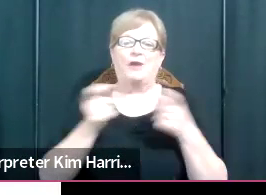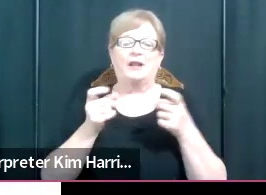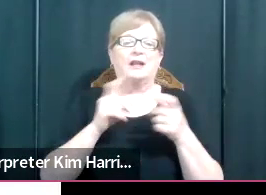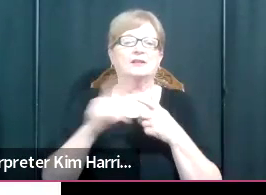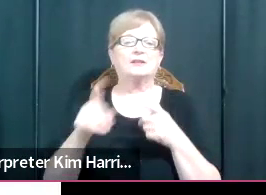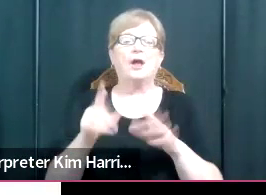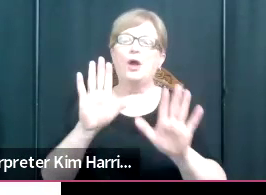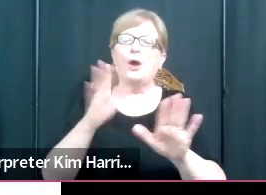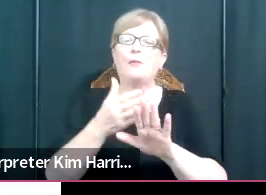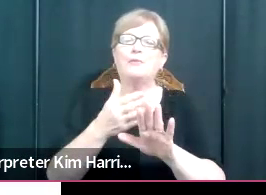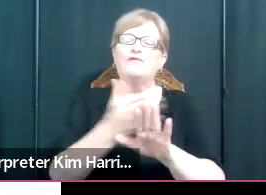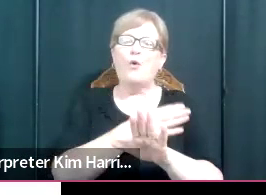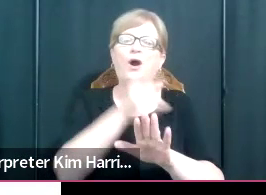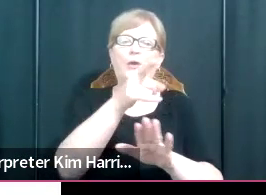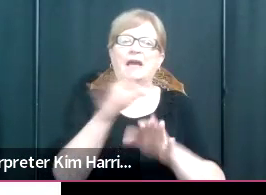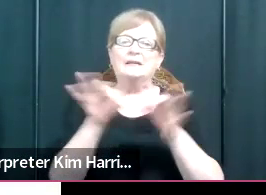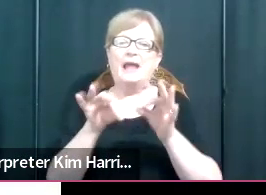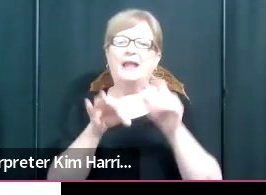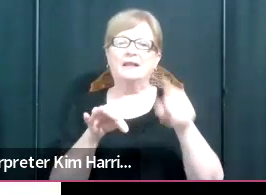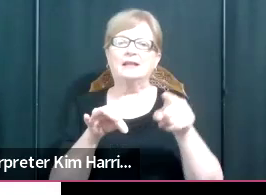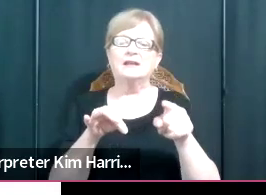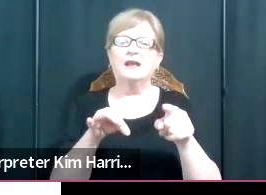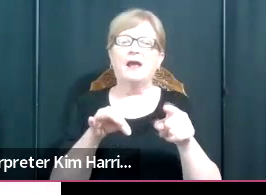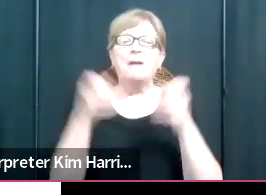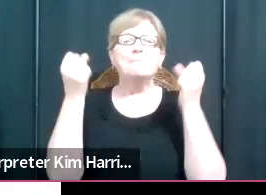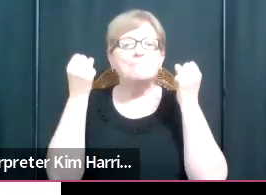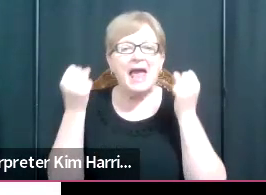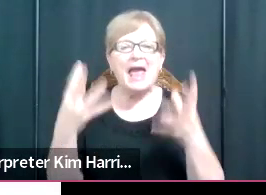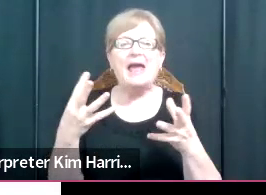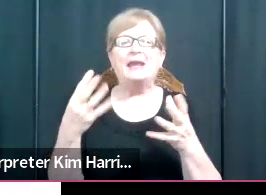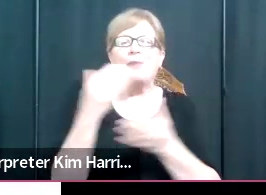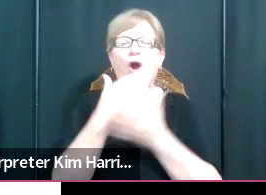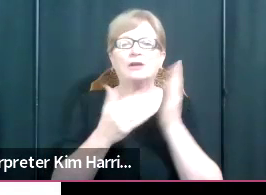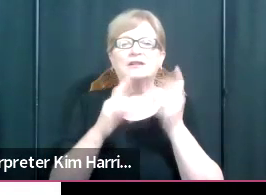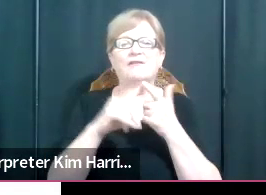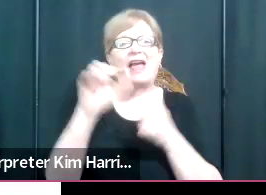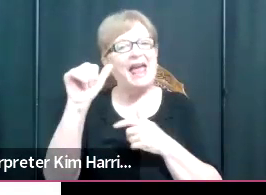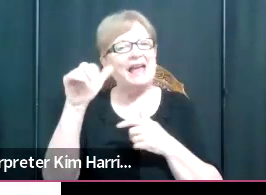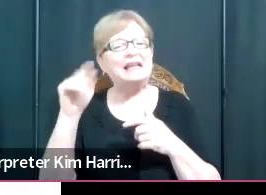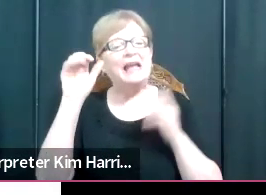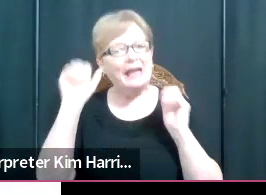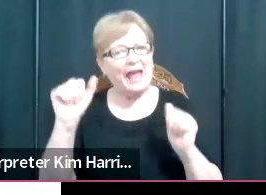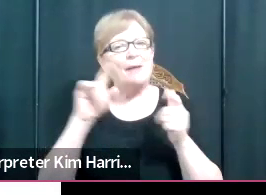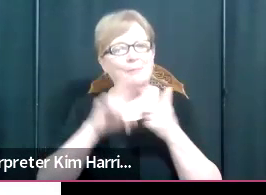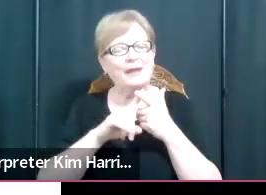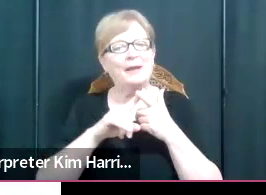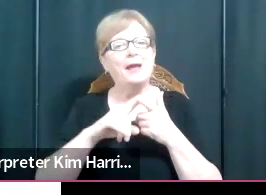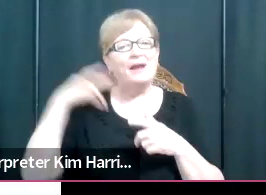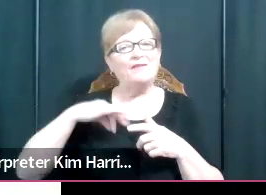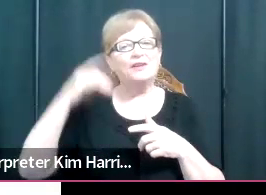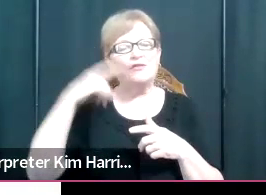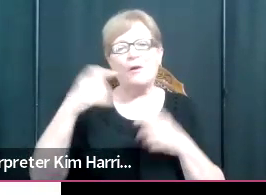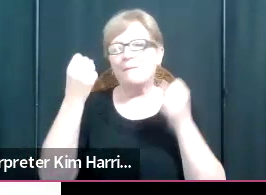context, we might want to mention that many pieces of AT can be beneficial for multiple contexts and